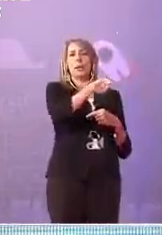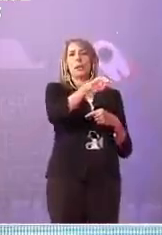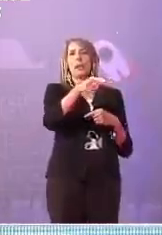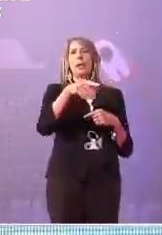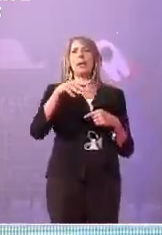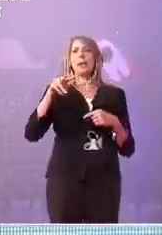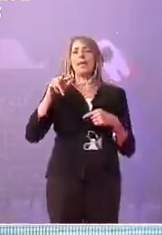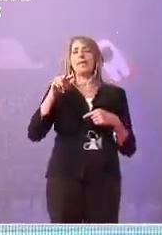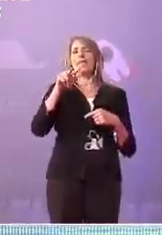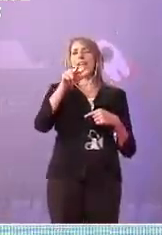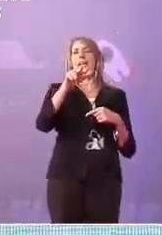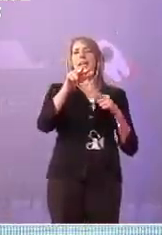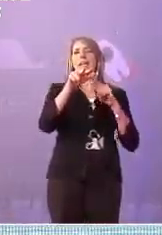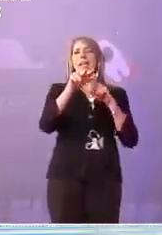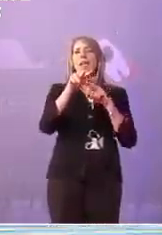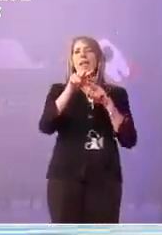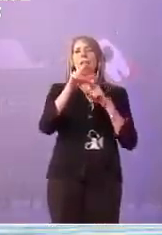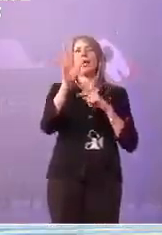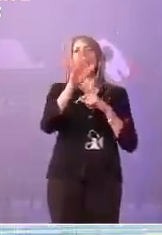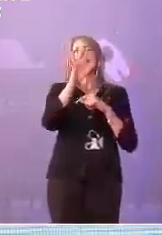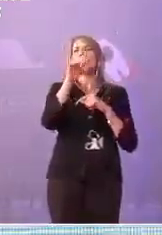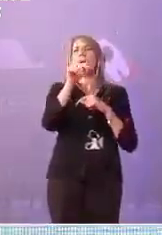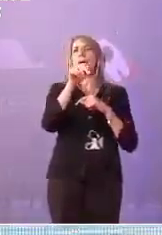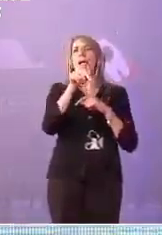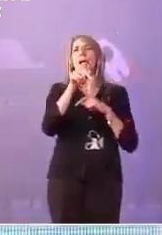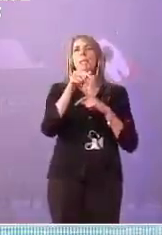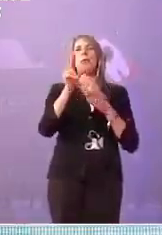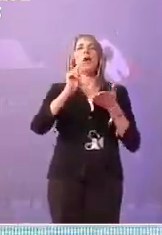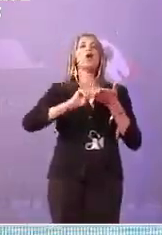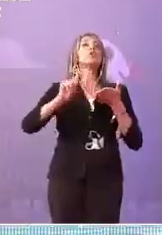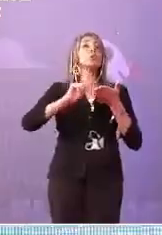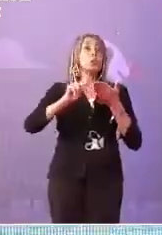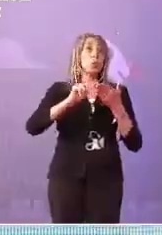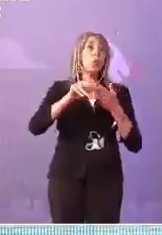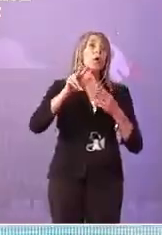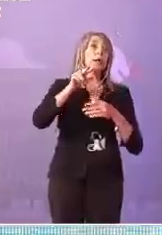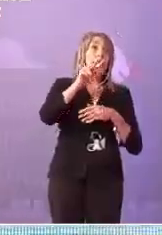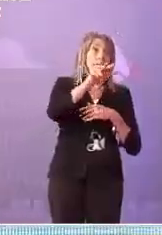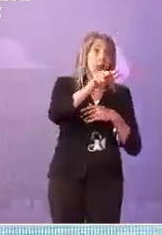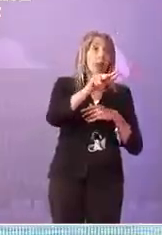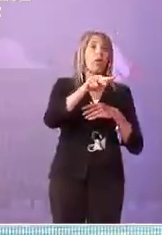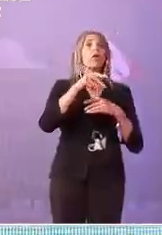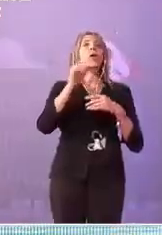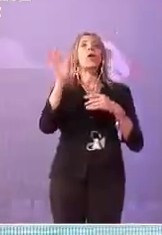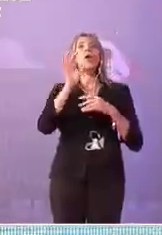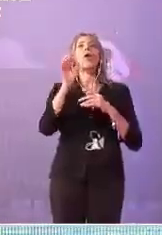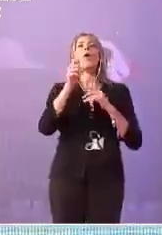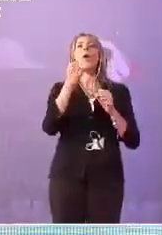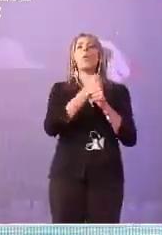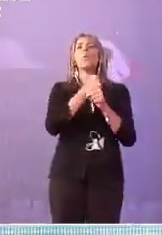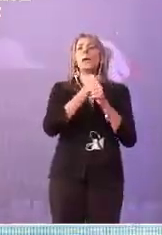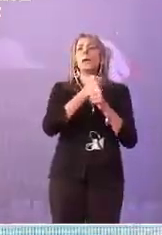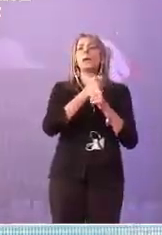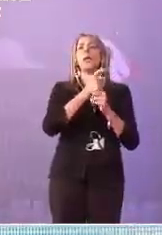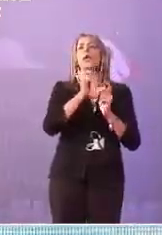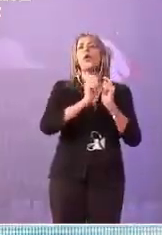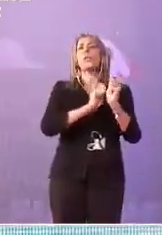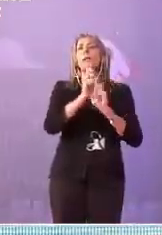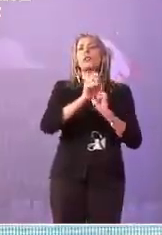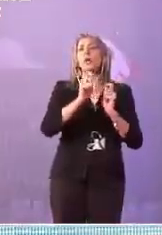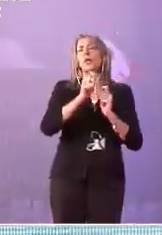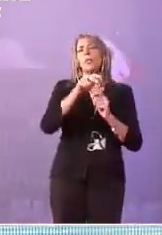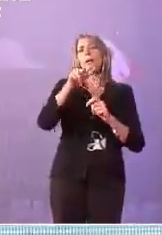school, commercial operator that typically do passenger transportation, renting,